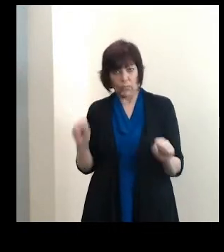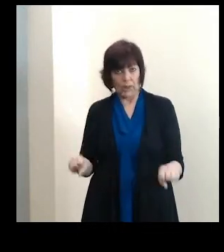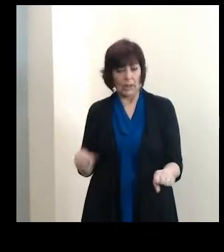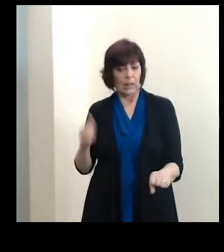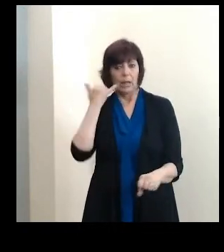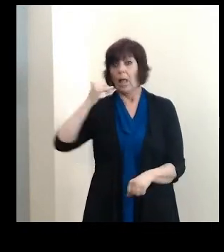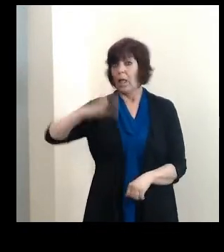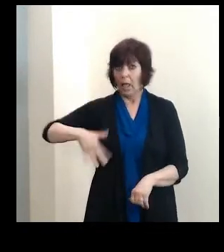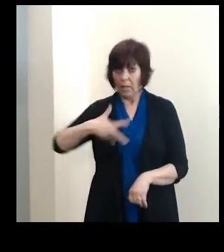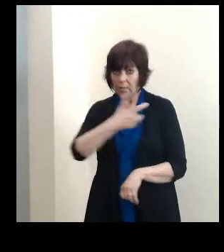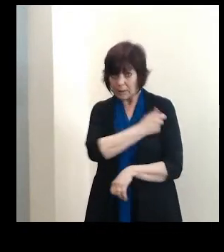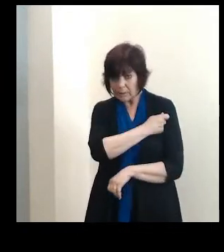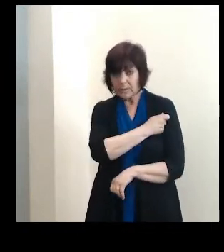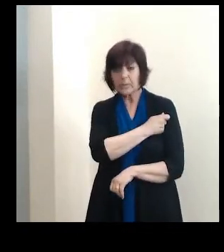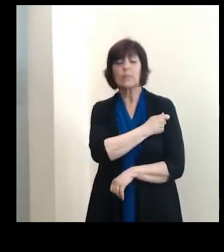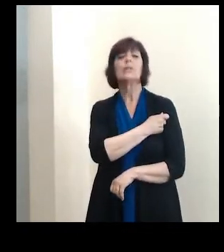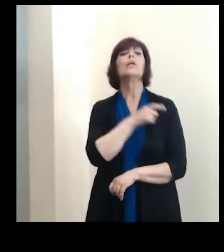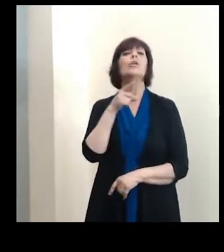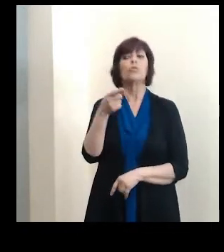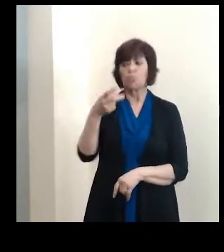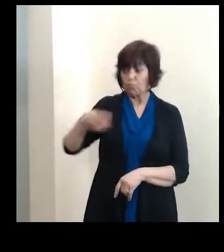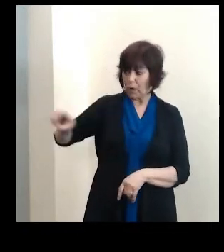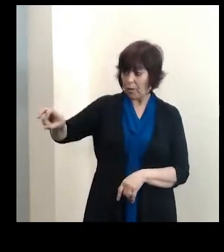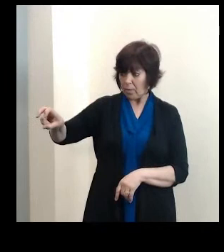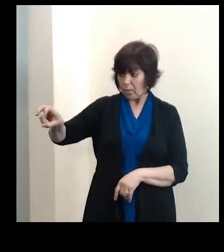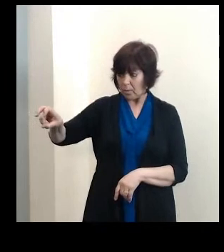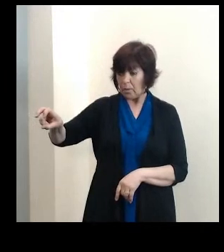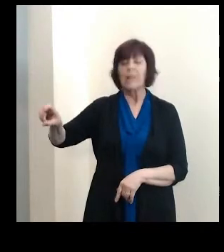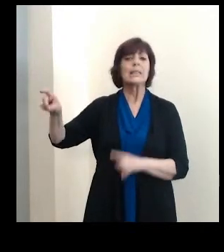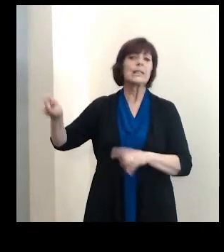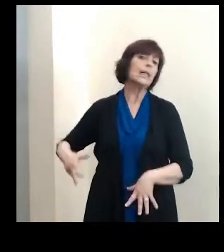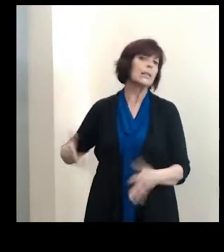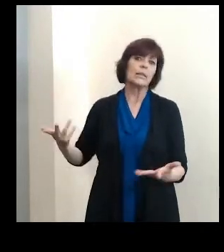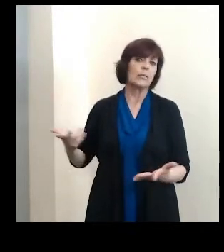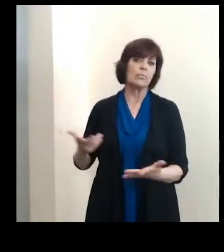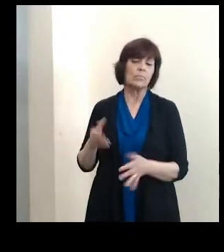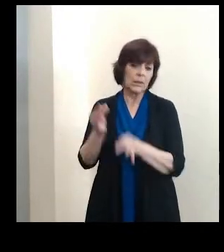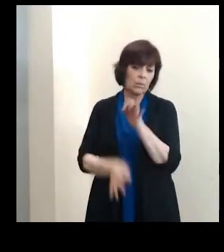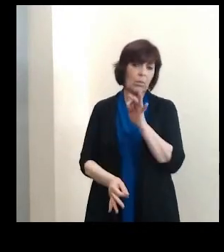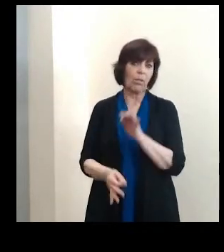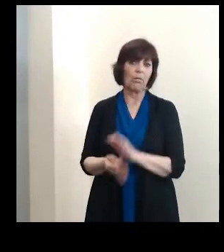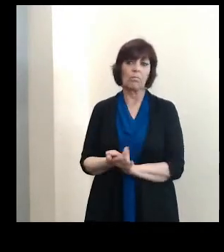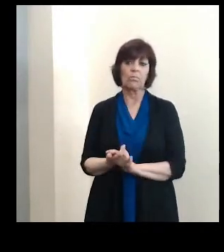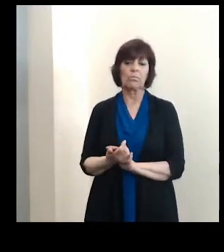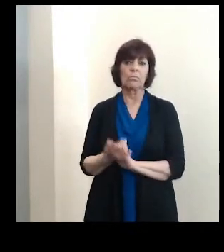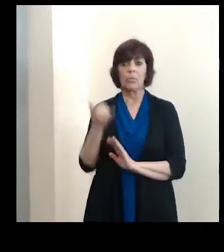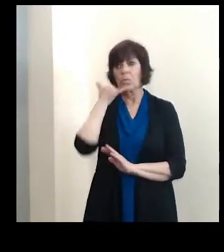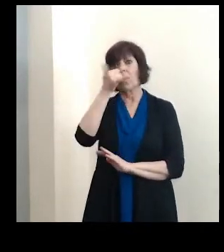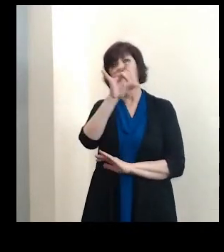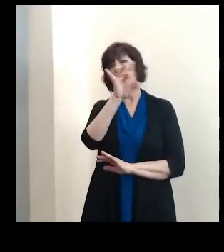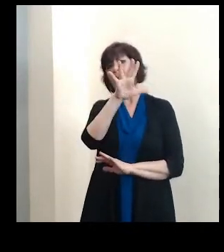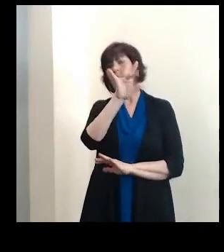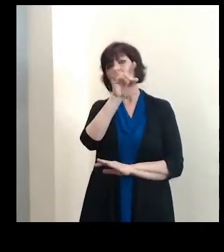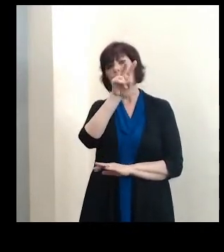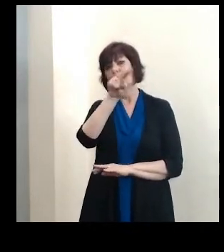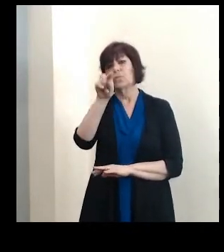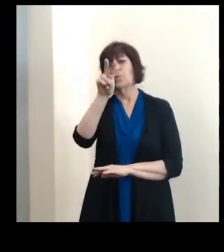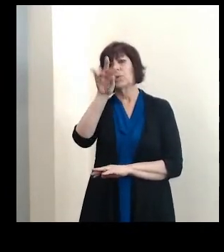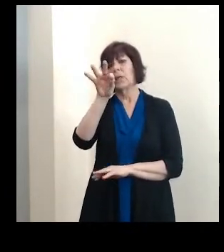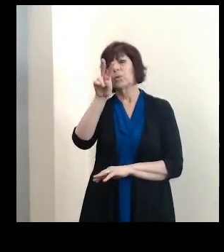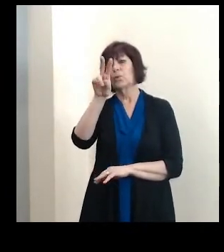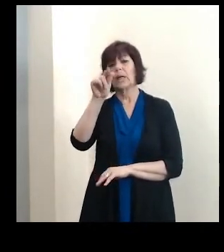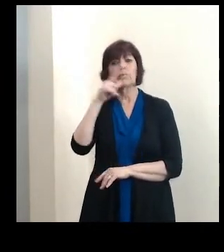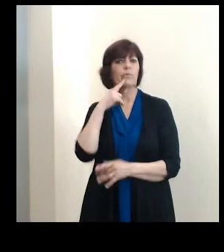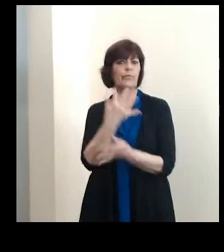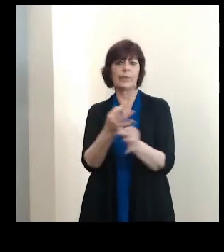not been vaccinated and you've traveled, you should get tested. Simple as that. Call our number, 858-2929, and we will